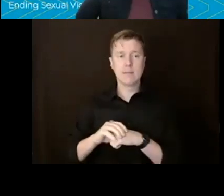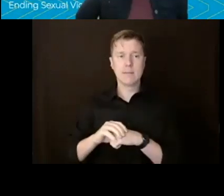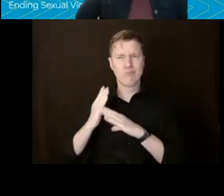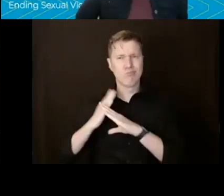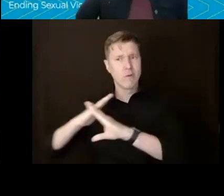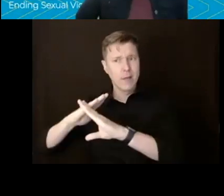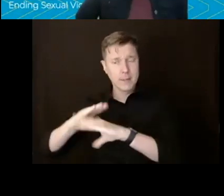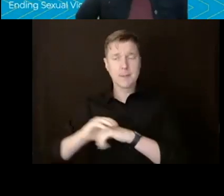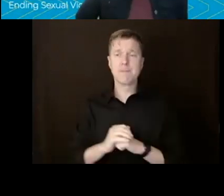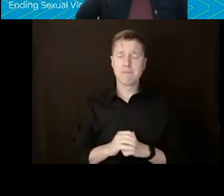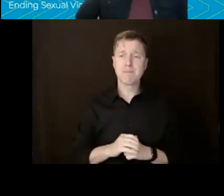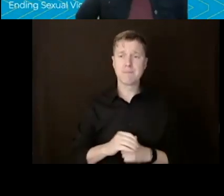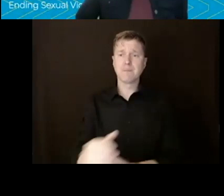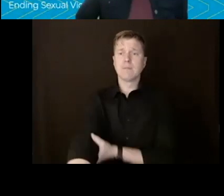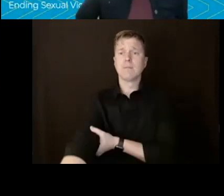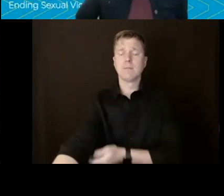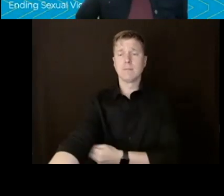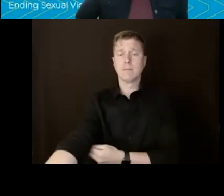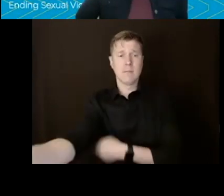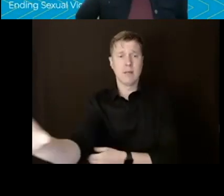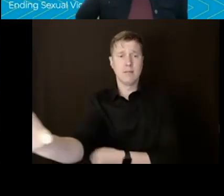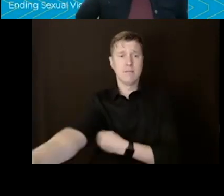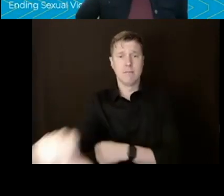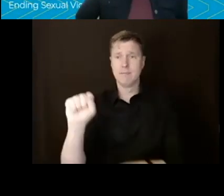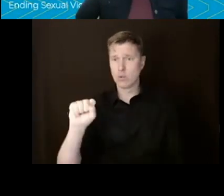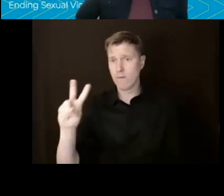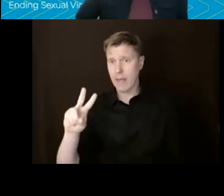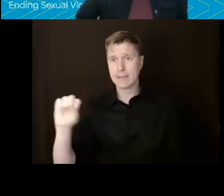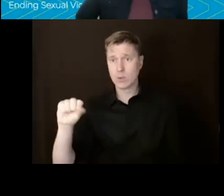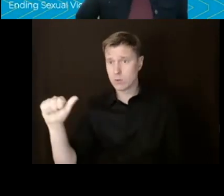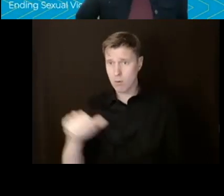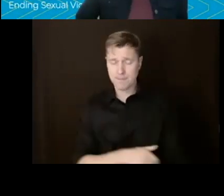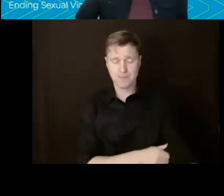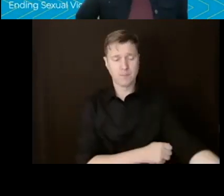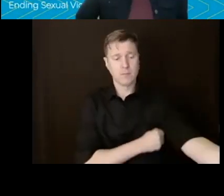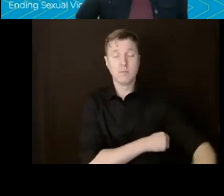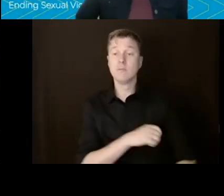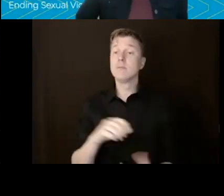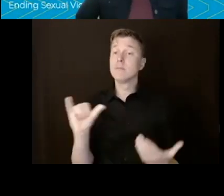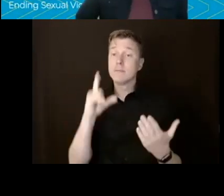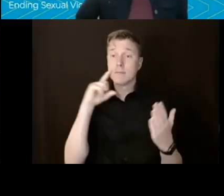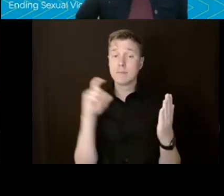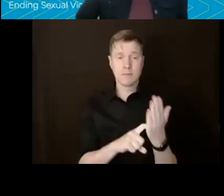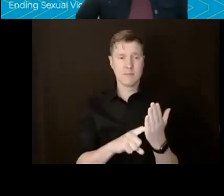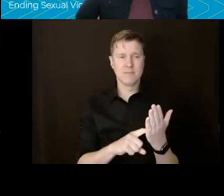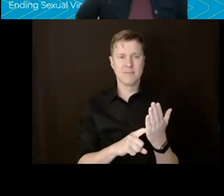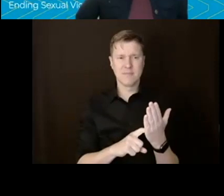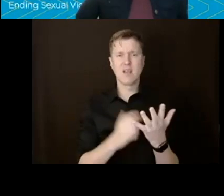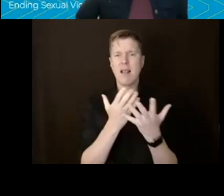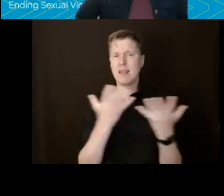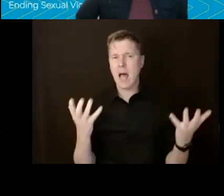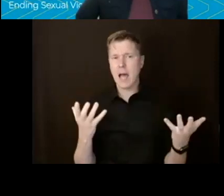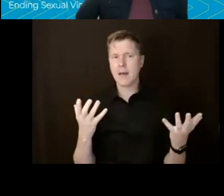prevent sexual violence, sexual assault. What we also noticed was a lot of lifting up